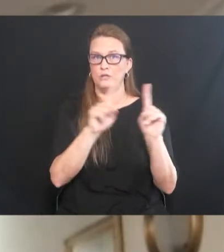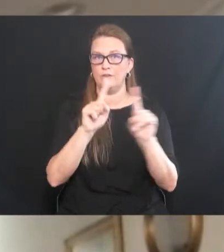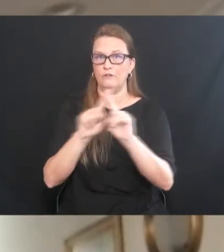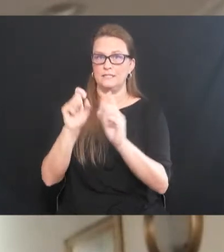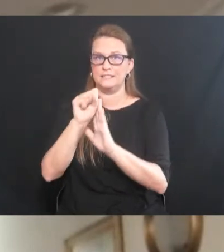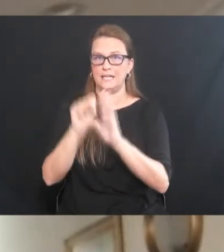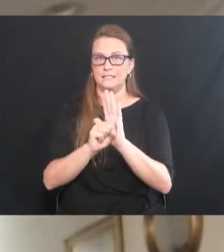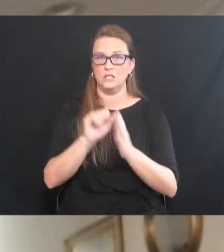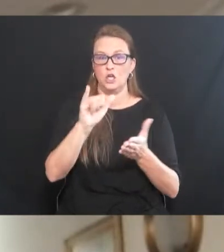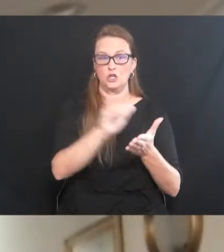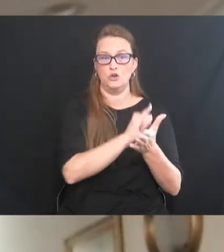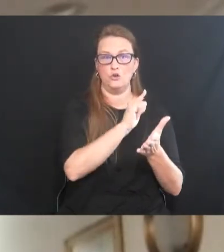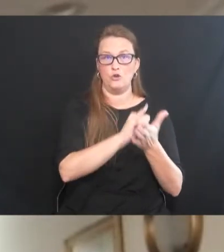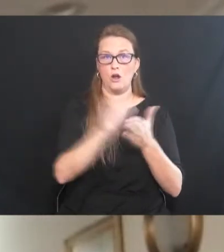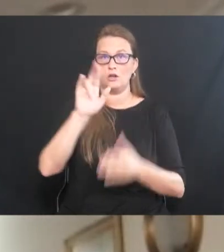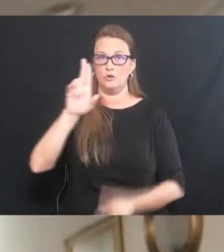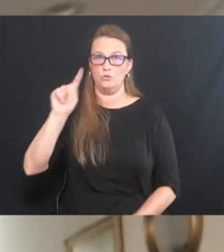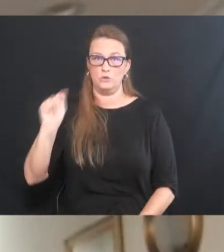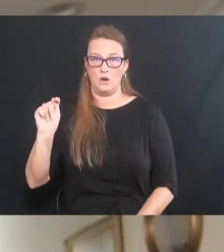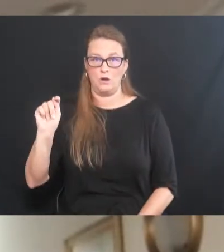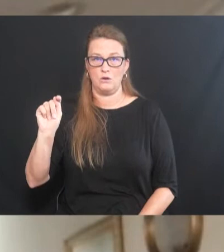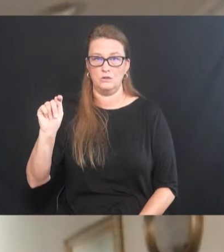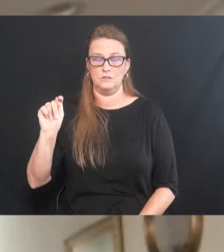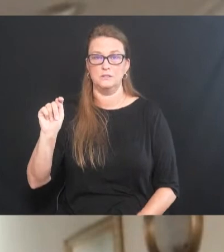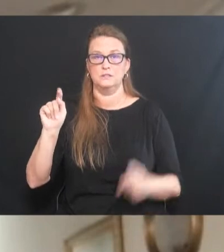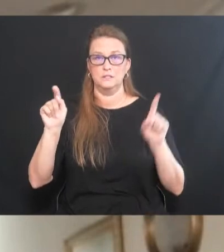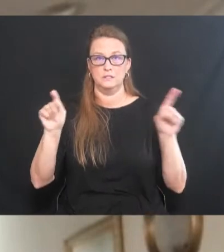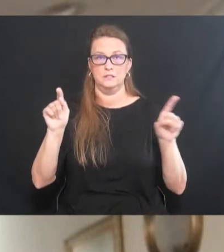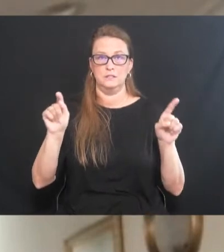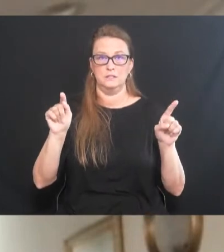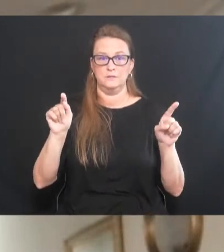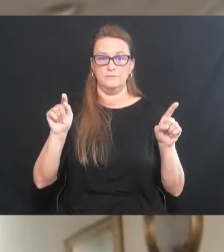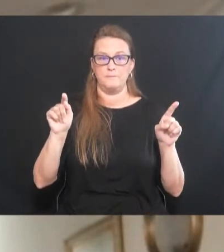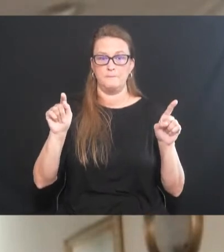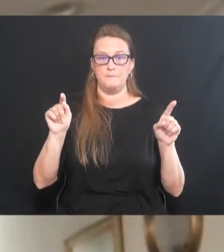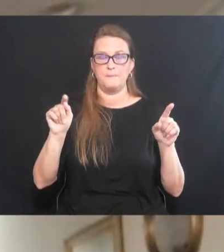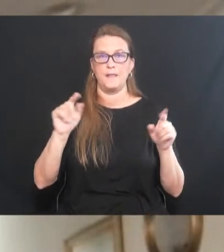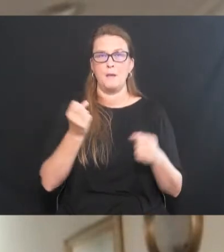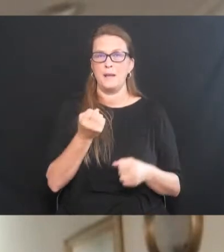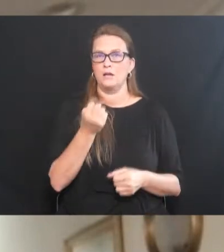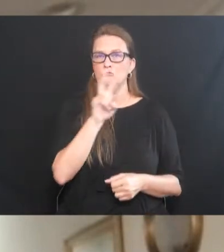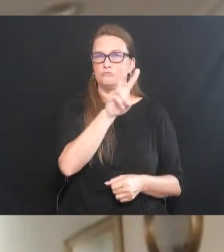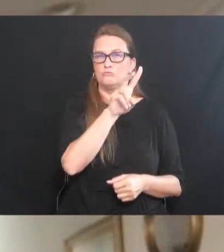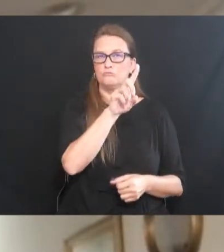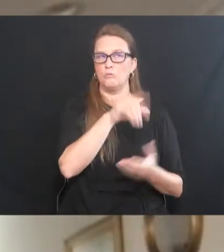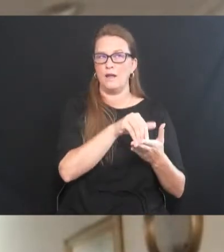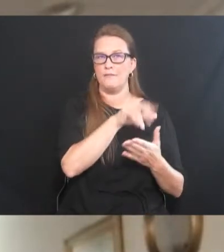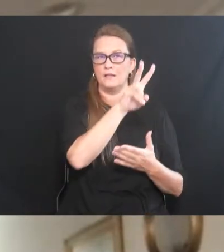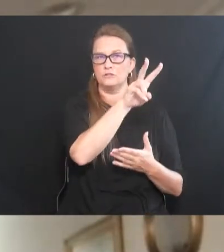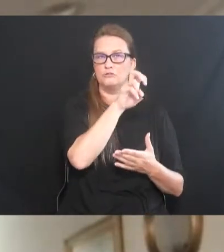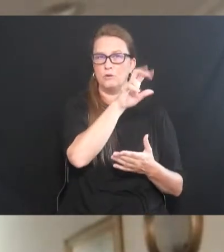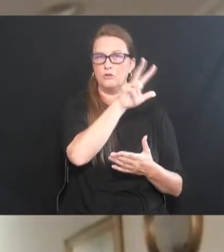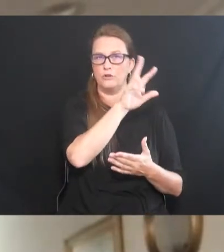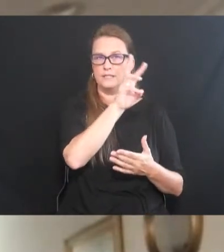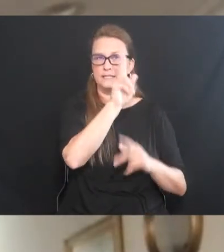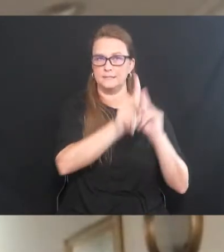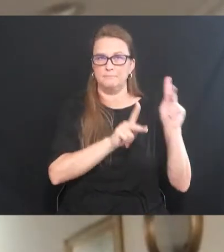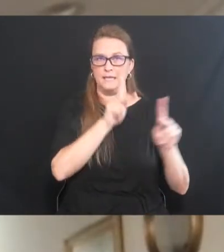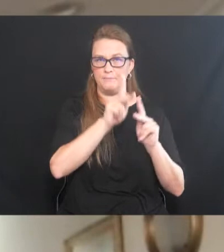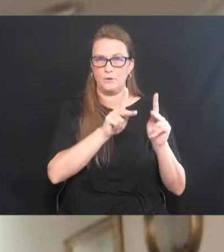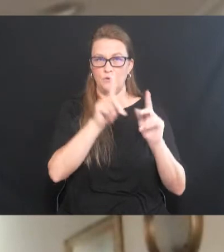York and Utah, that a kindred of about 1,236 people